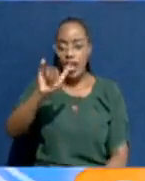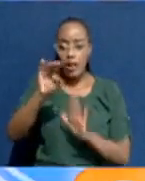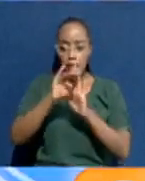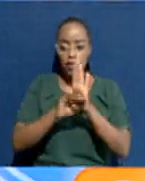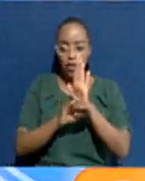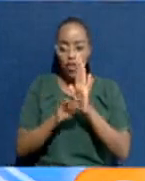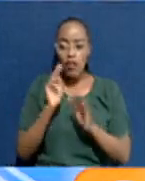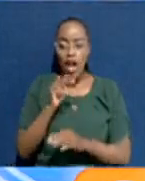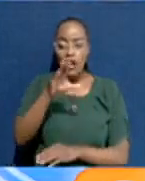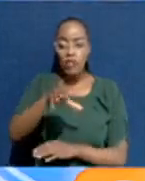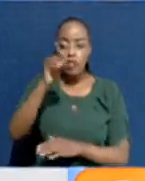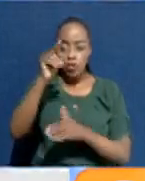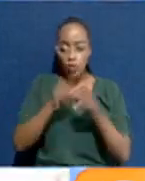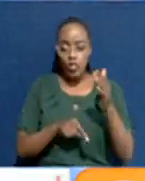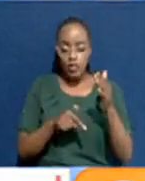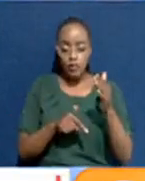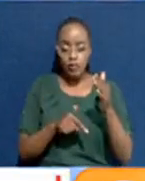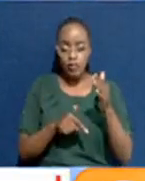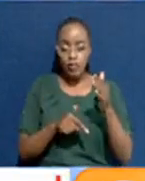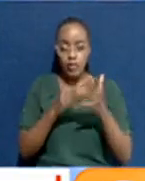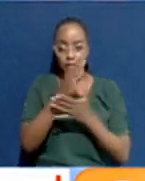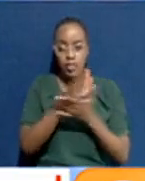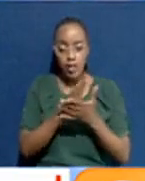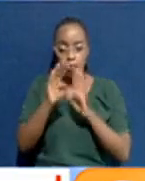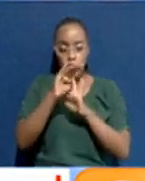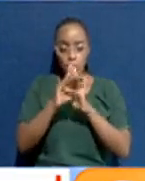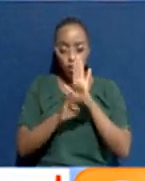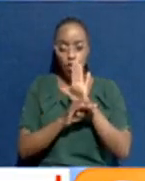Actually, we have found that for some of our